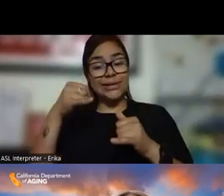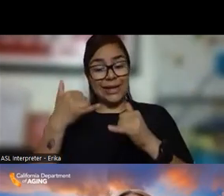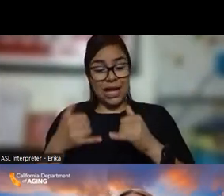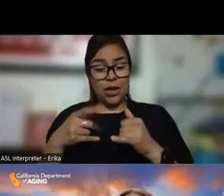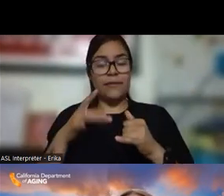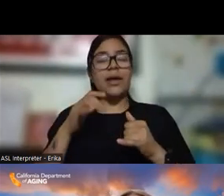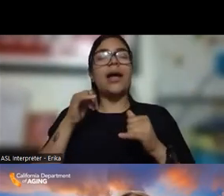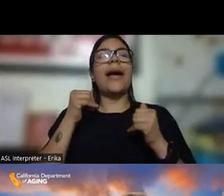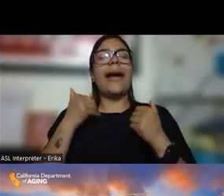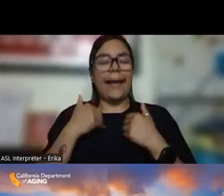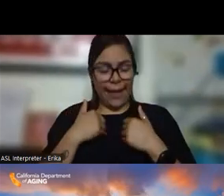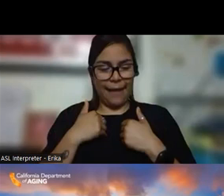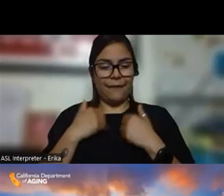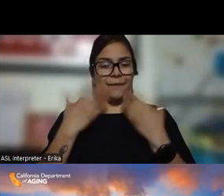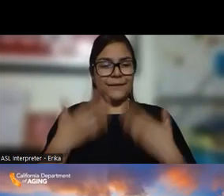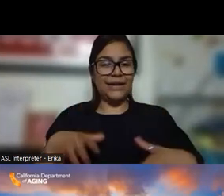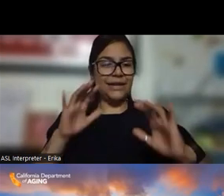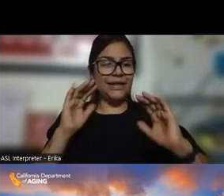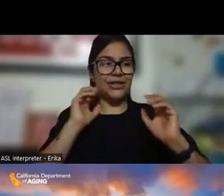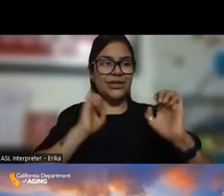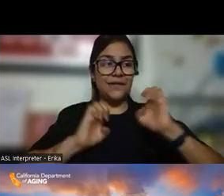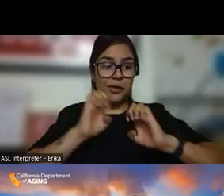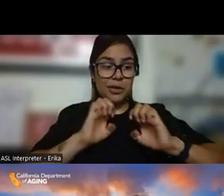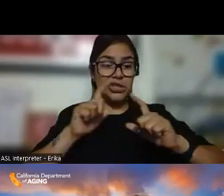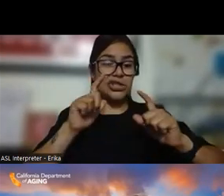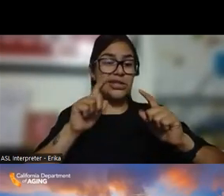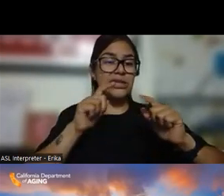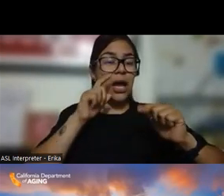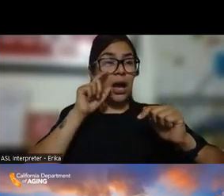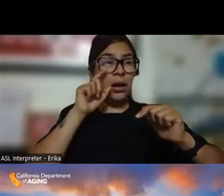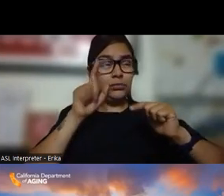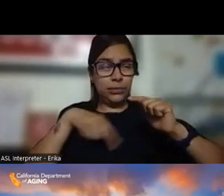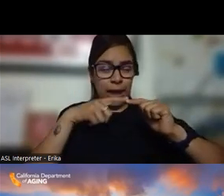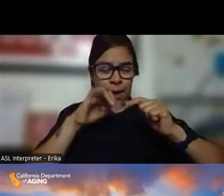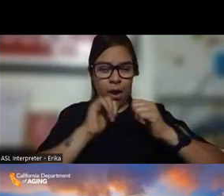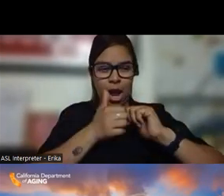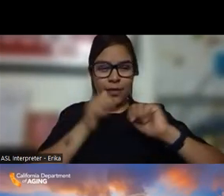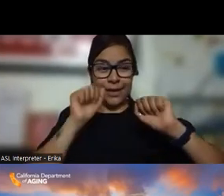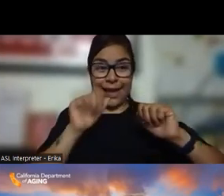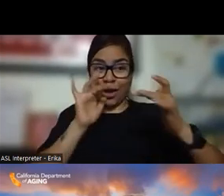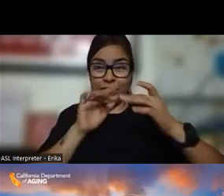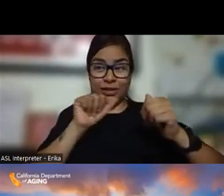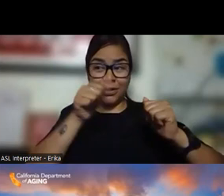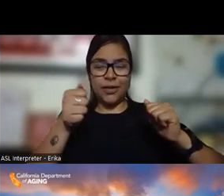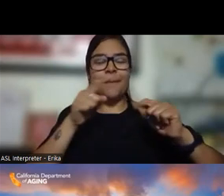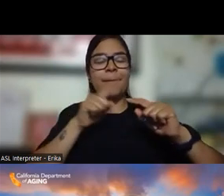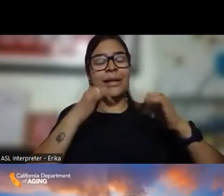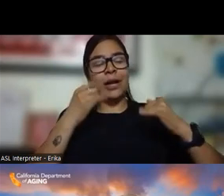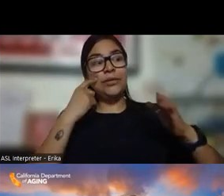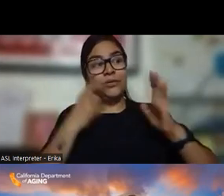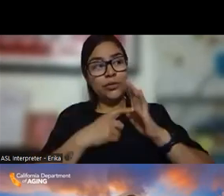level of community needs assessments, but they also recognize some gaps in their own previous work. And so there's a lot of partnerships that